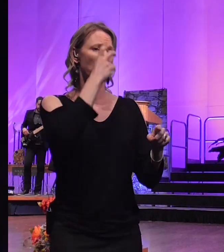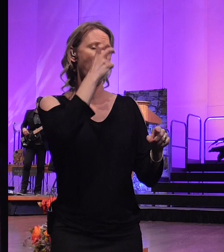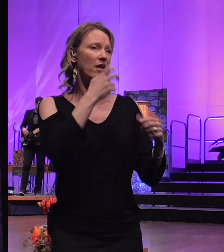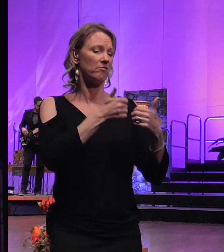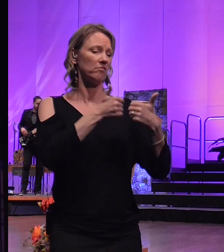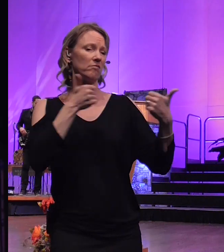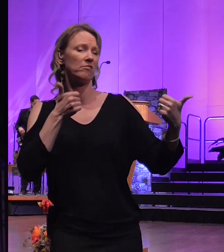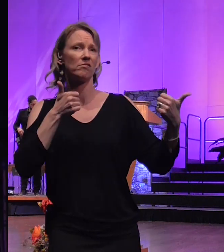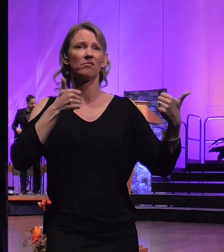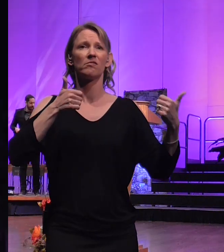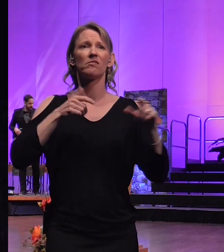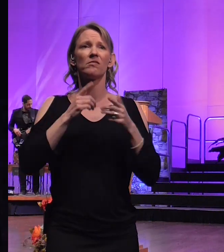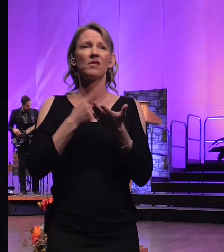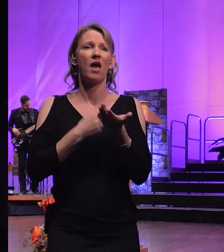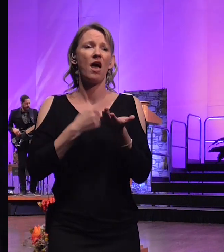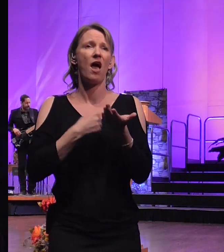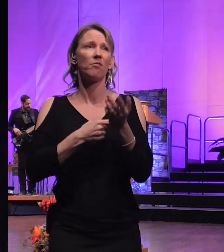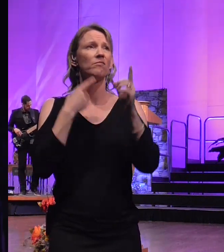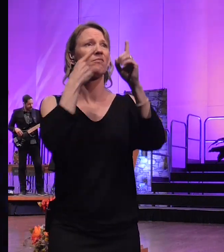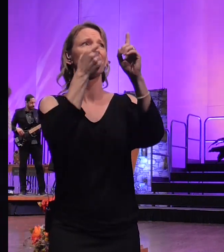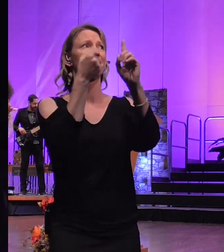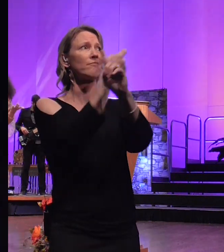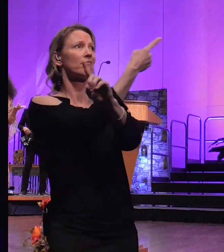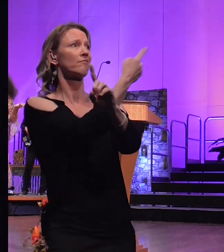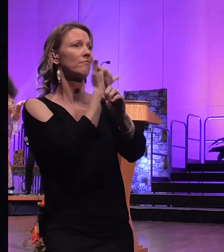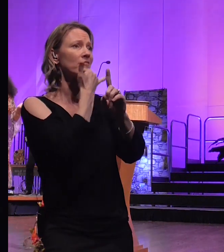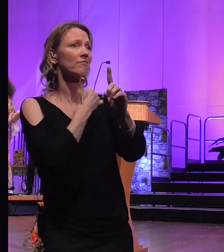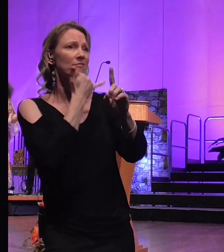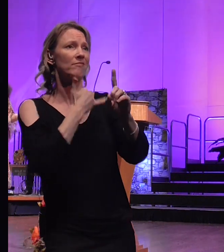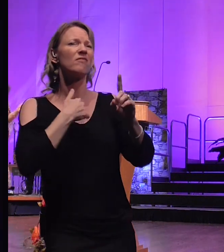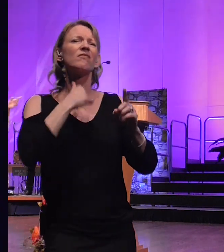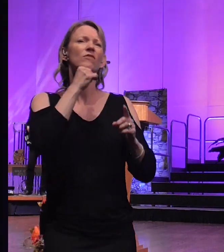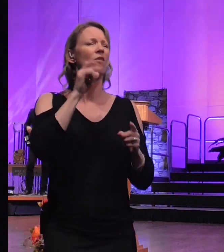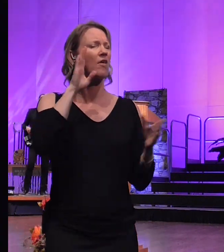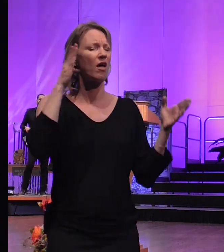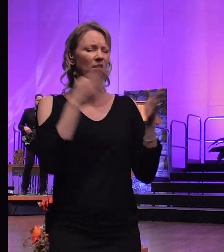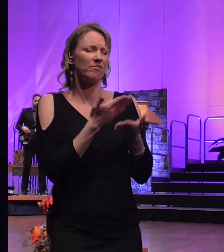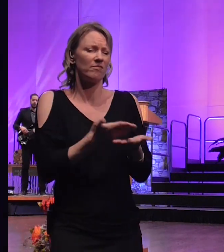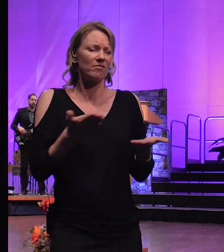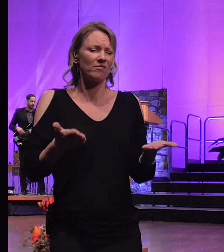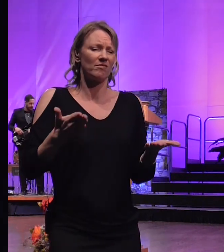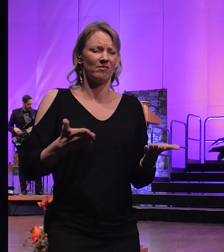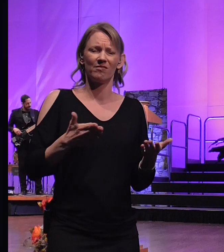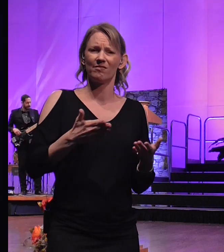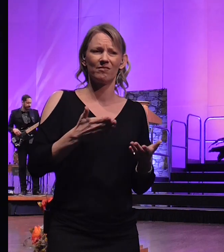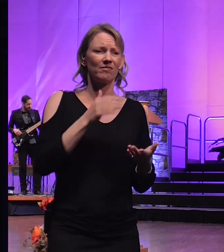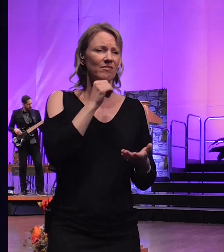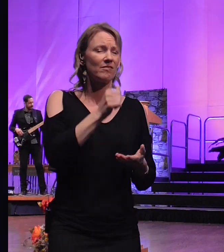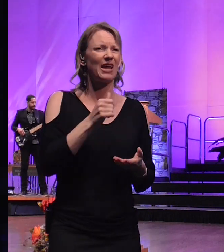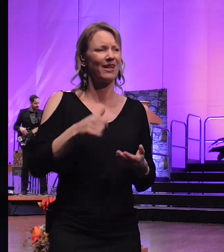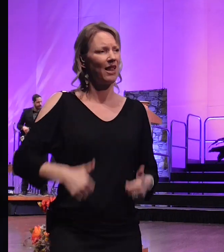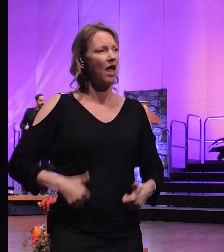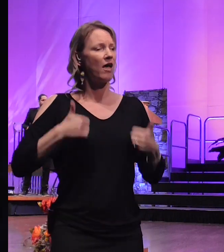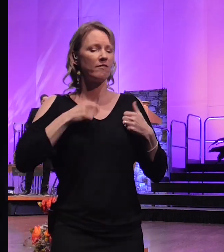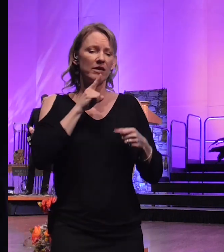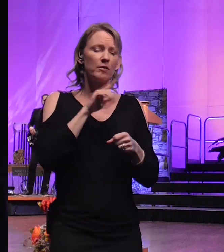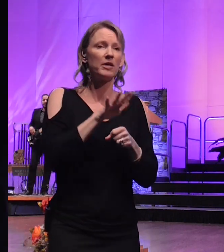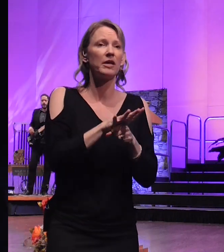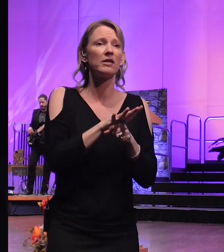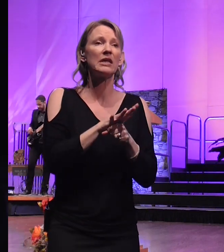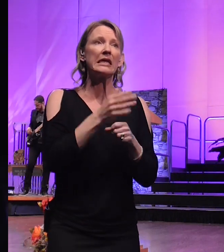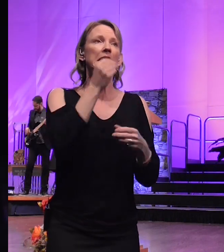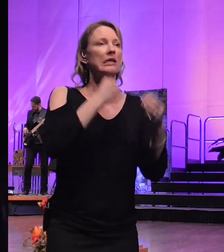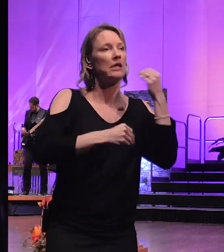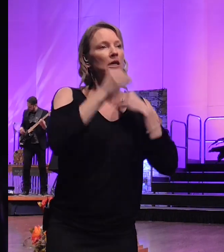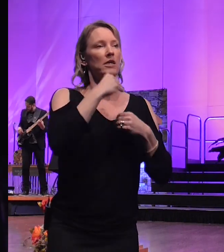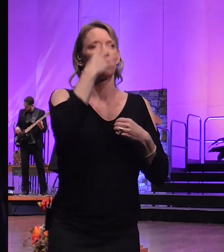Distance, sometimes you and miss it, oh yeah. Don't be so materialistic, this life's a commitment.